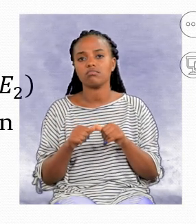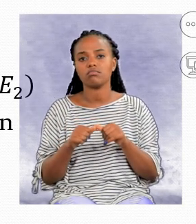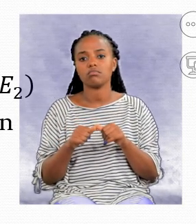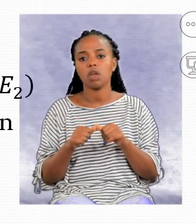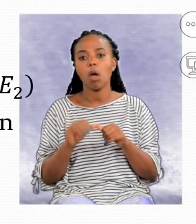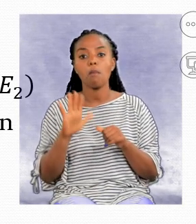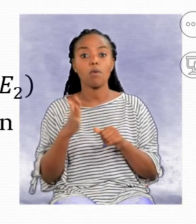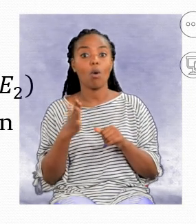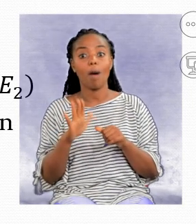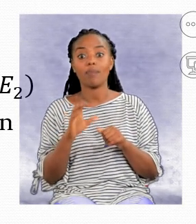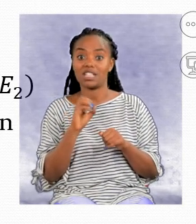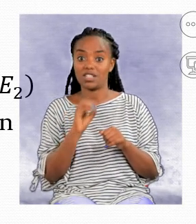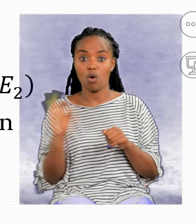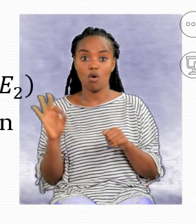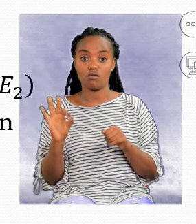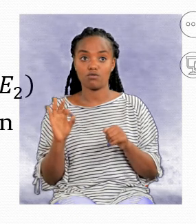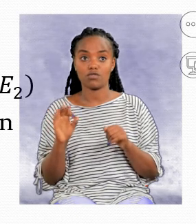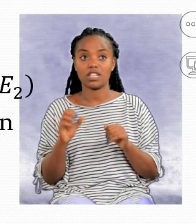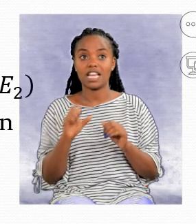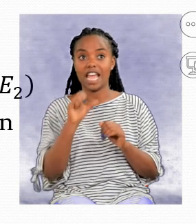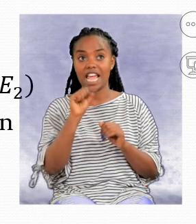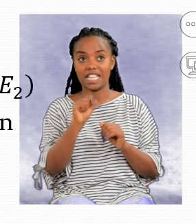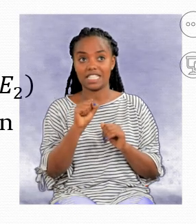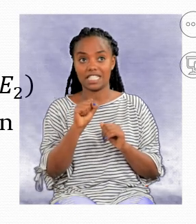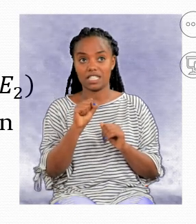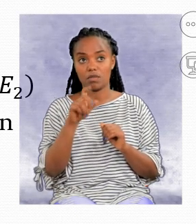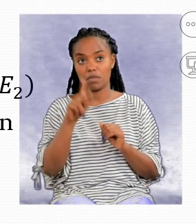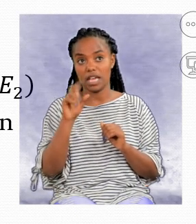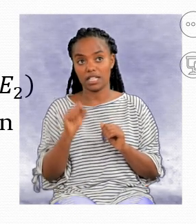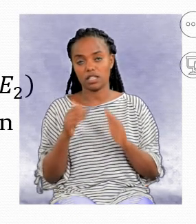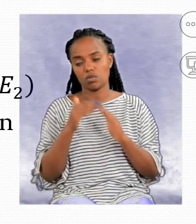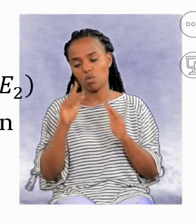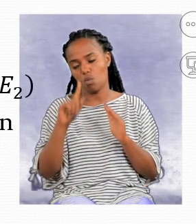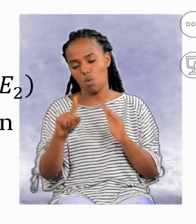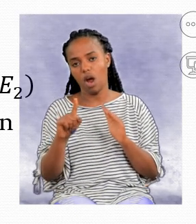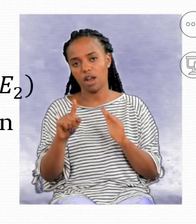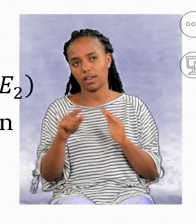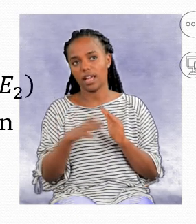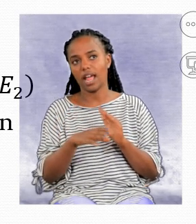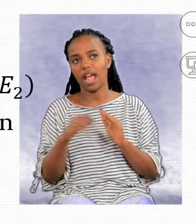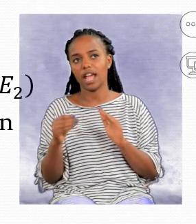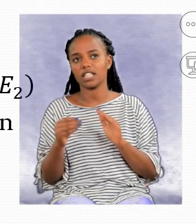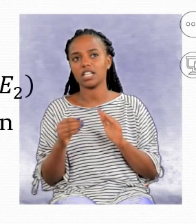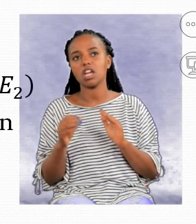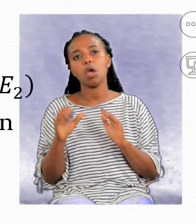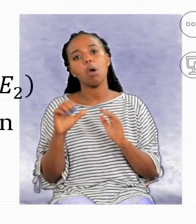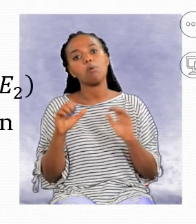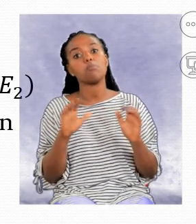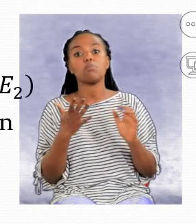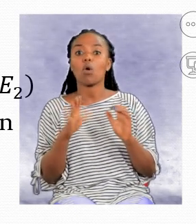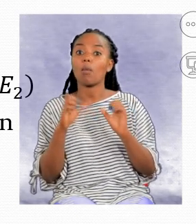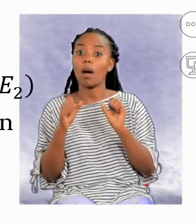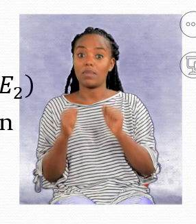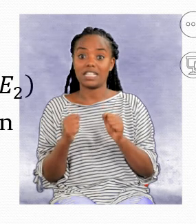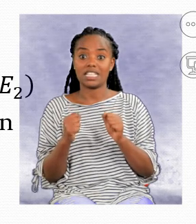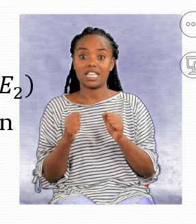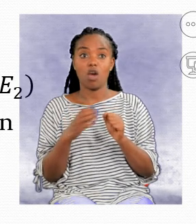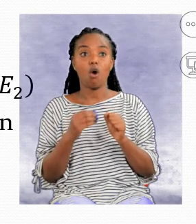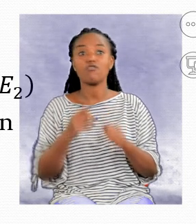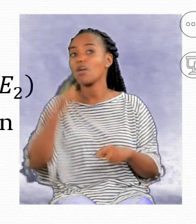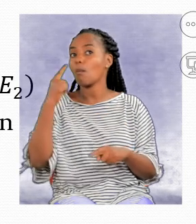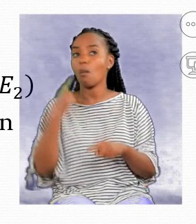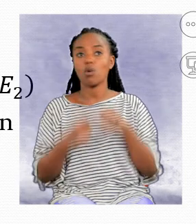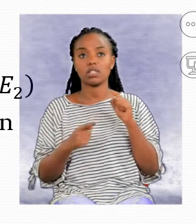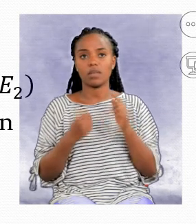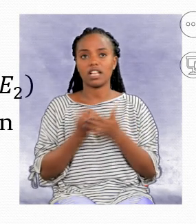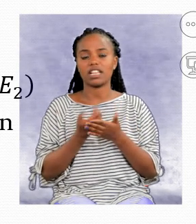the probability of sample space is equal to this 1, and the probability of impossible event